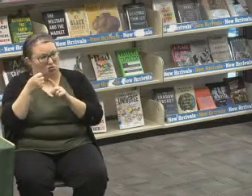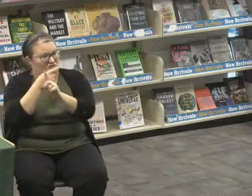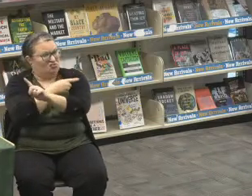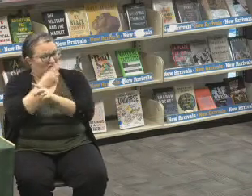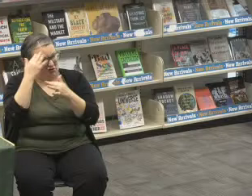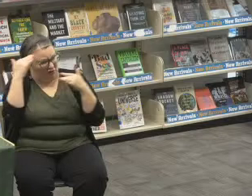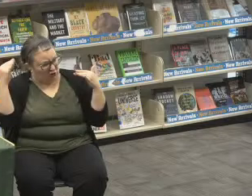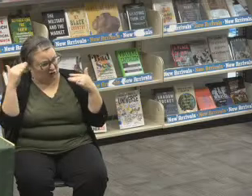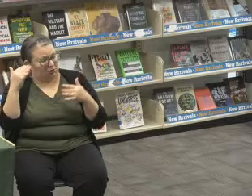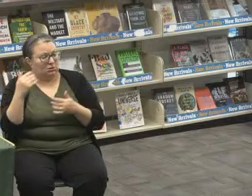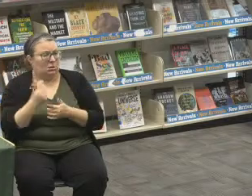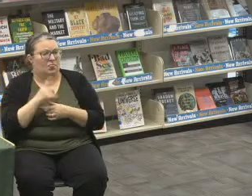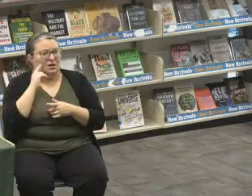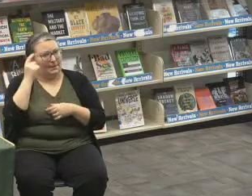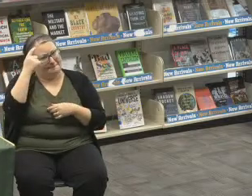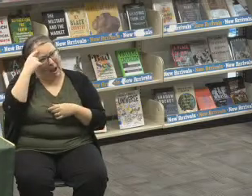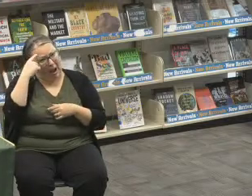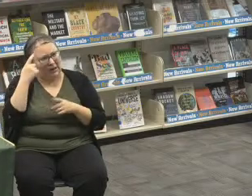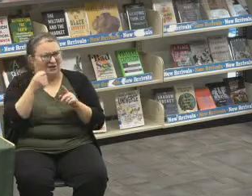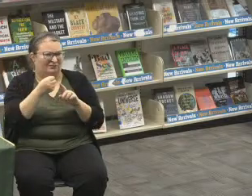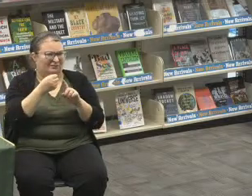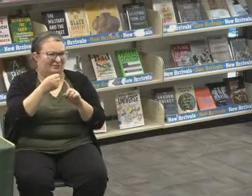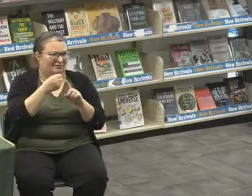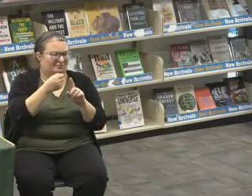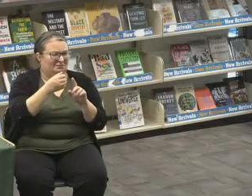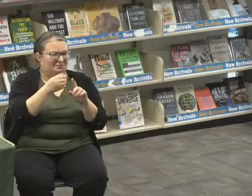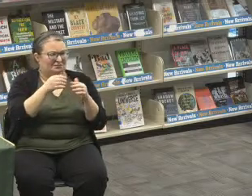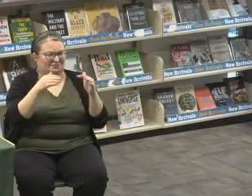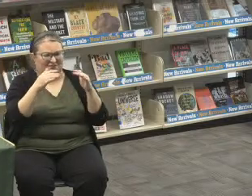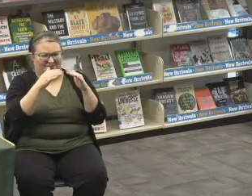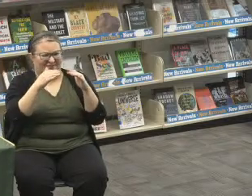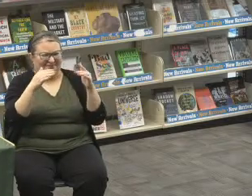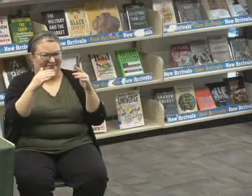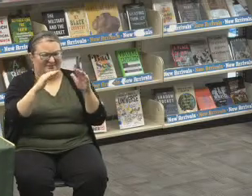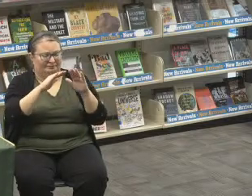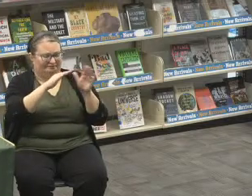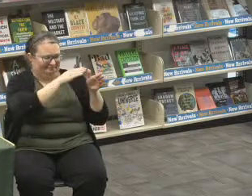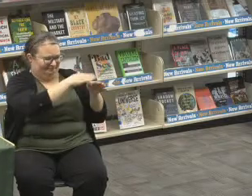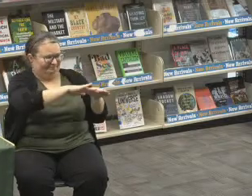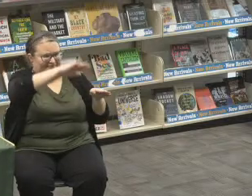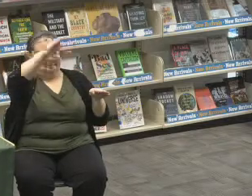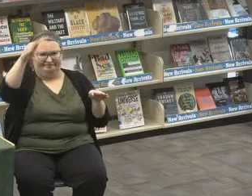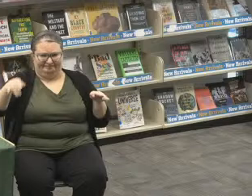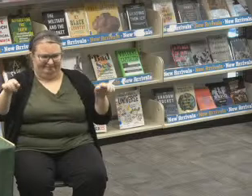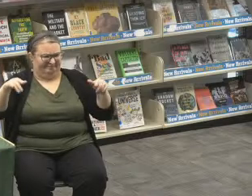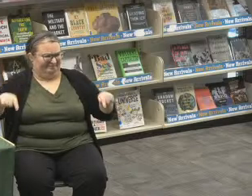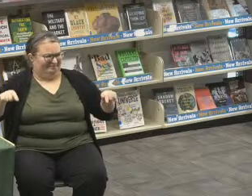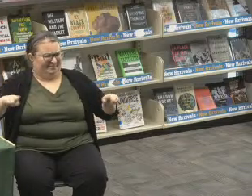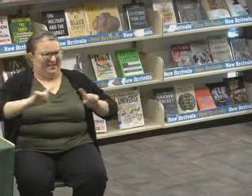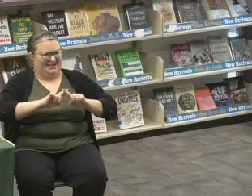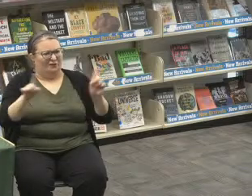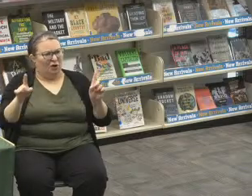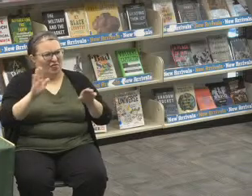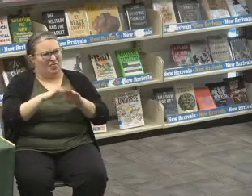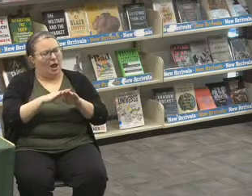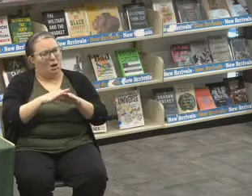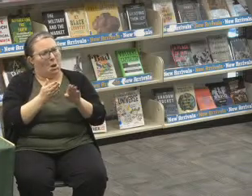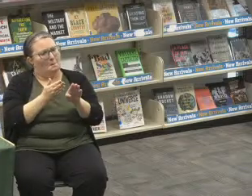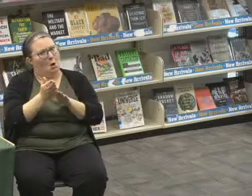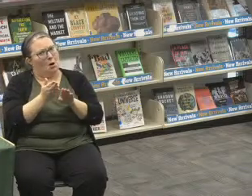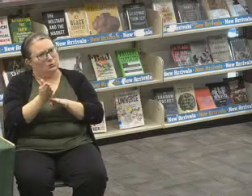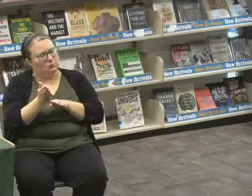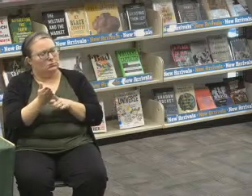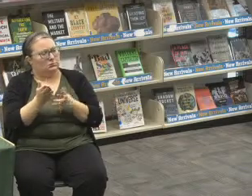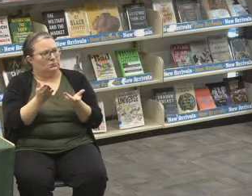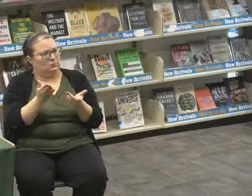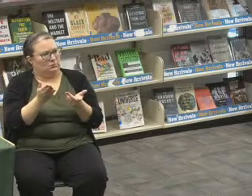a mind that is kind of on, again, the outside of the bell curve, right? It's differing from the norm